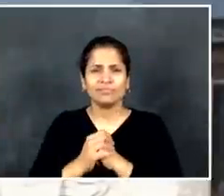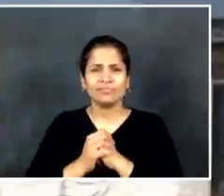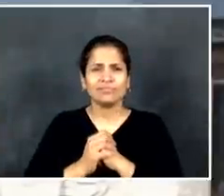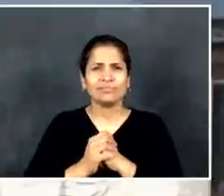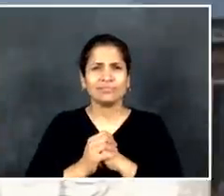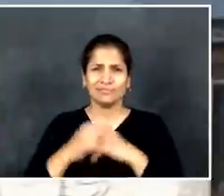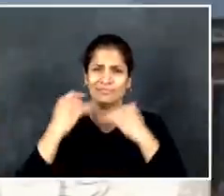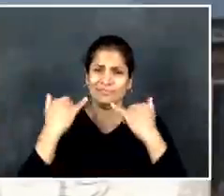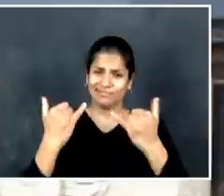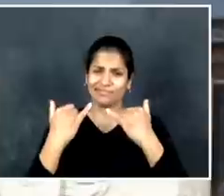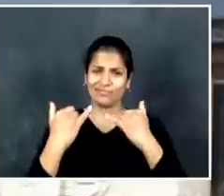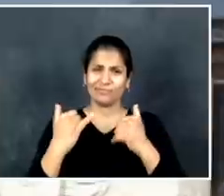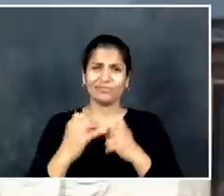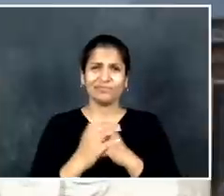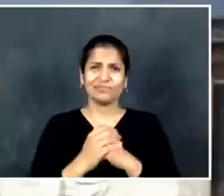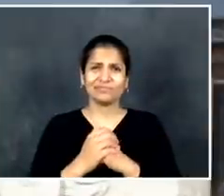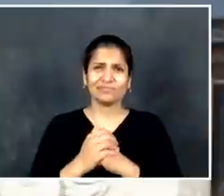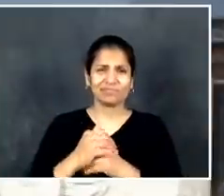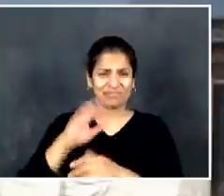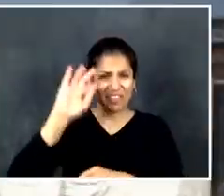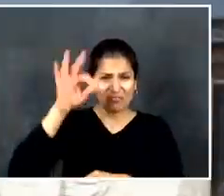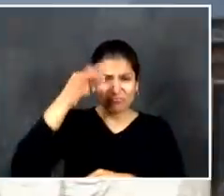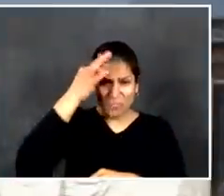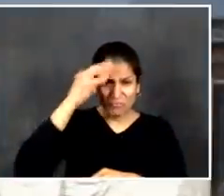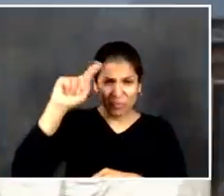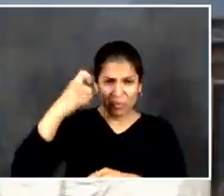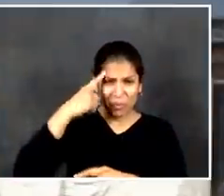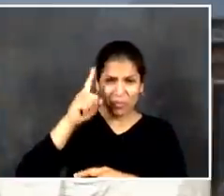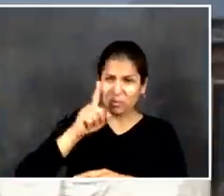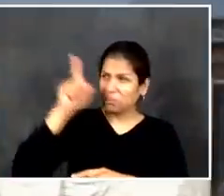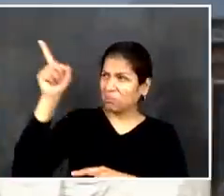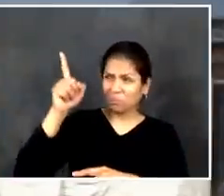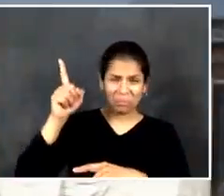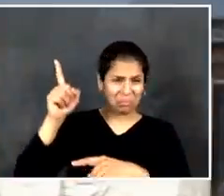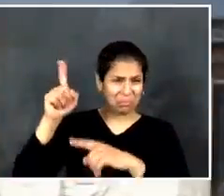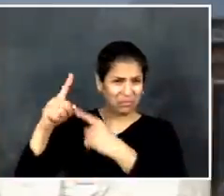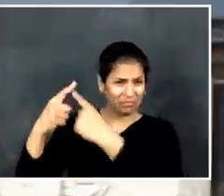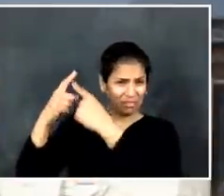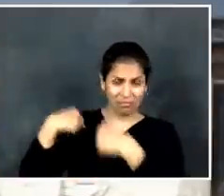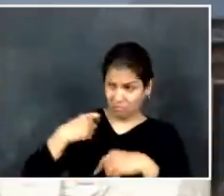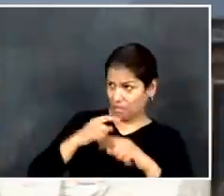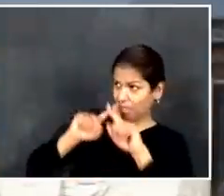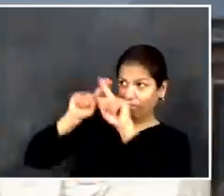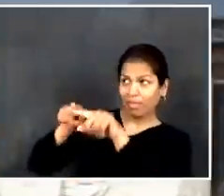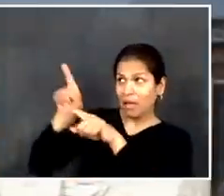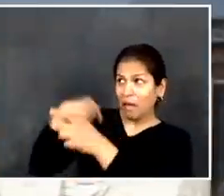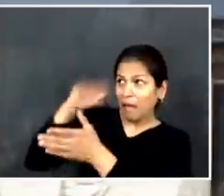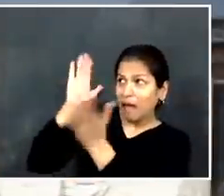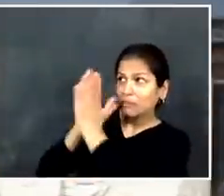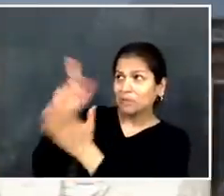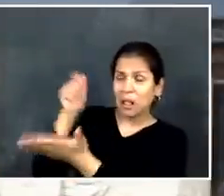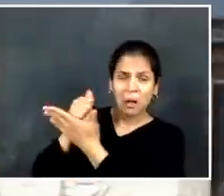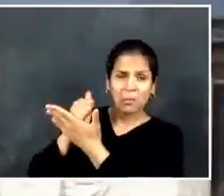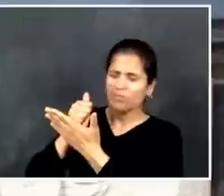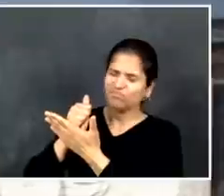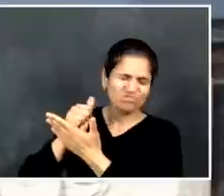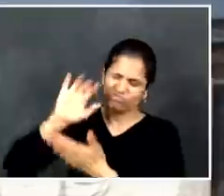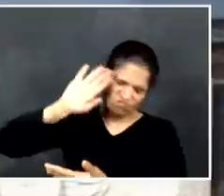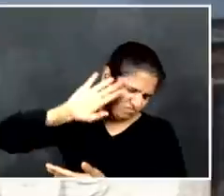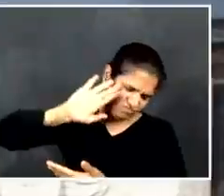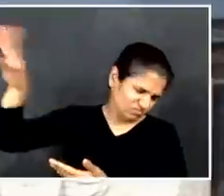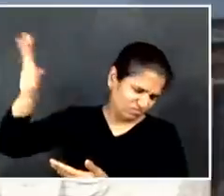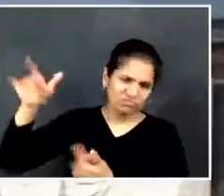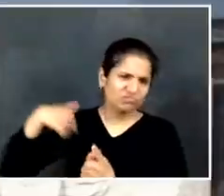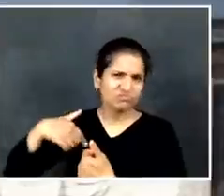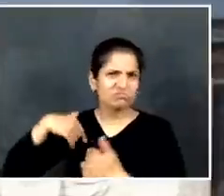reliable when it comes to protecting everyday Americans. And no place is bearing the brunt of that neglect